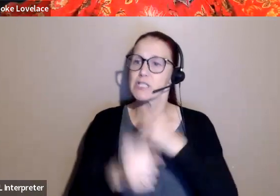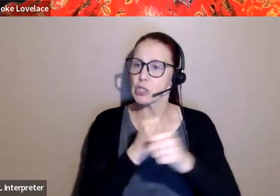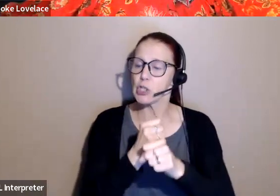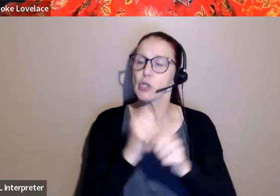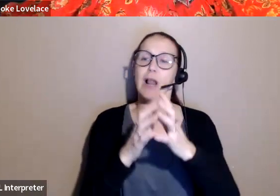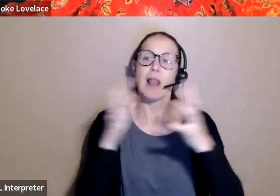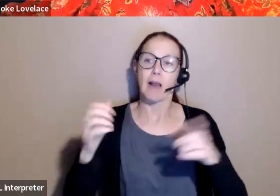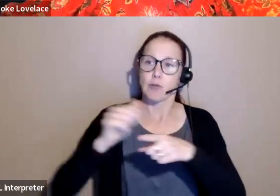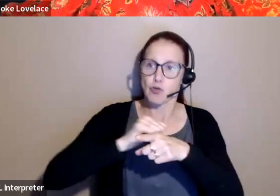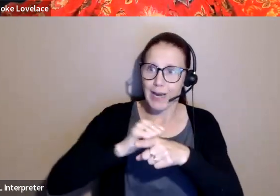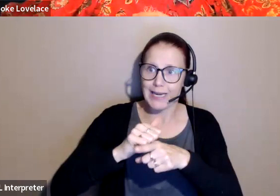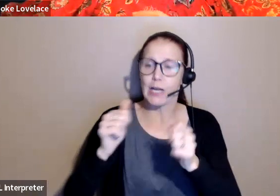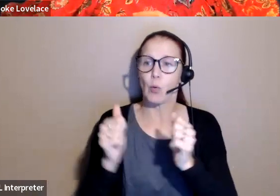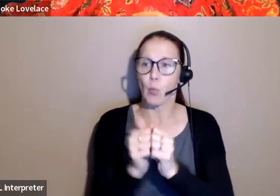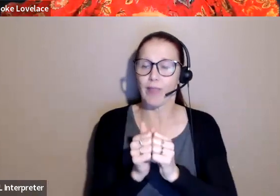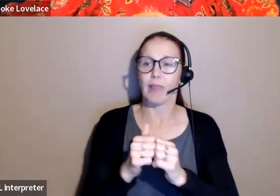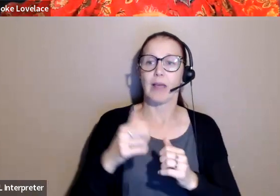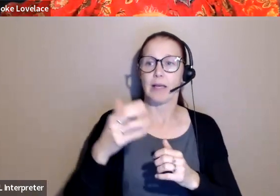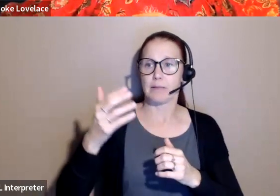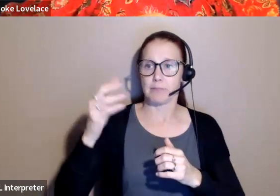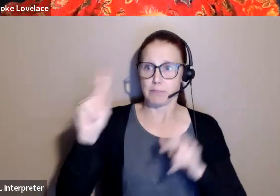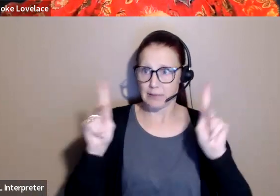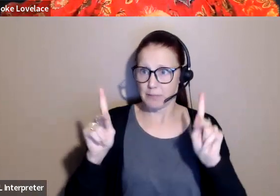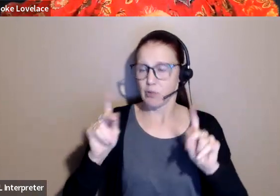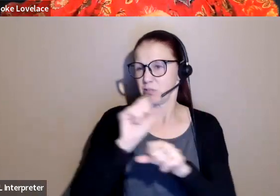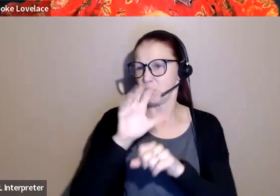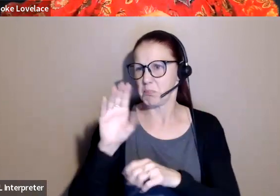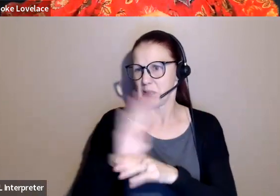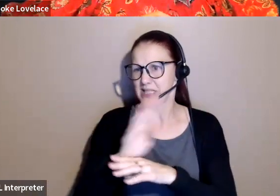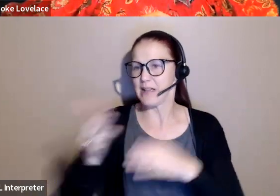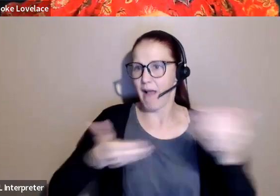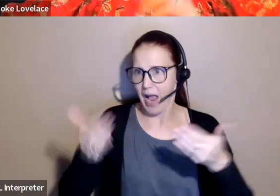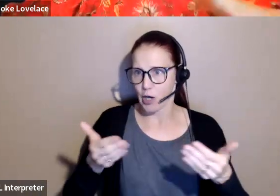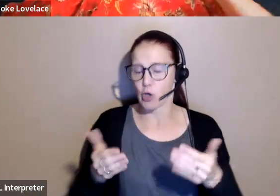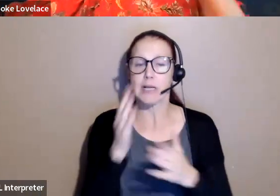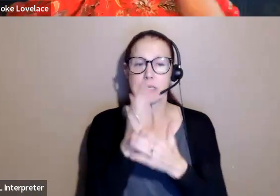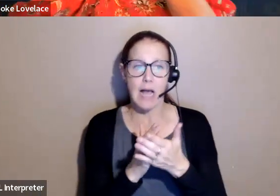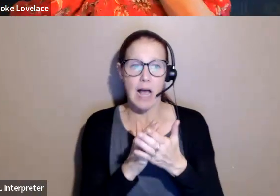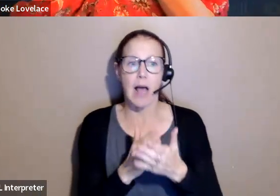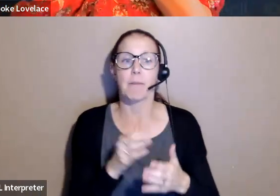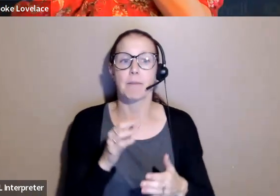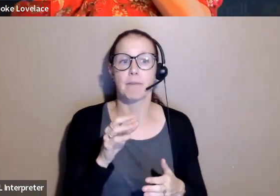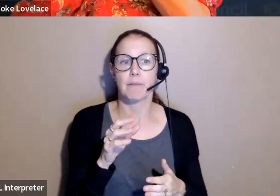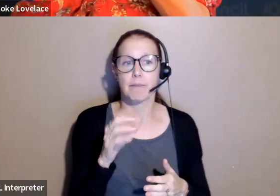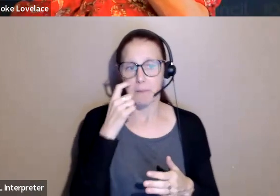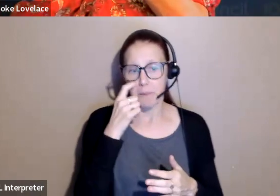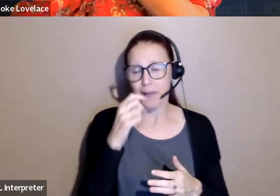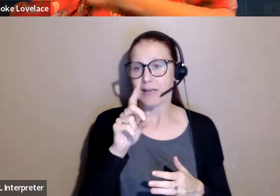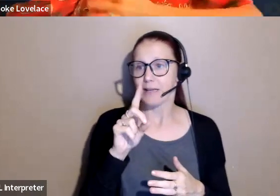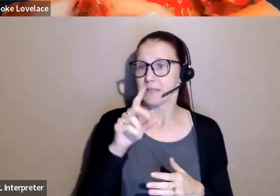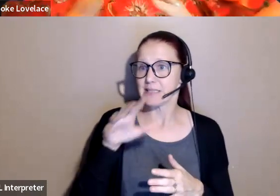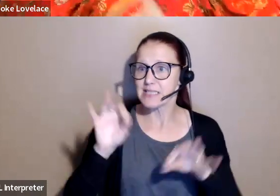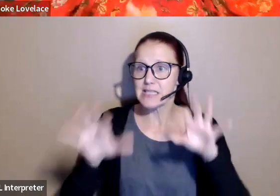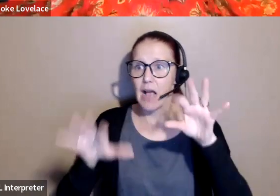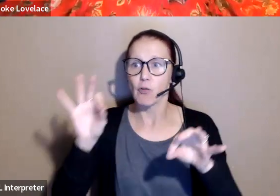with employment providers. They've done some customized discovery option with providers, which is what that is like doing a